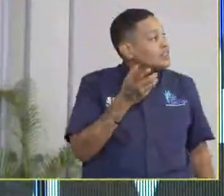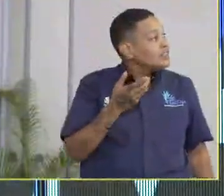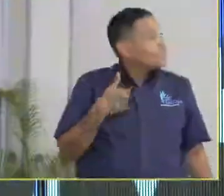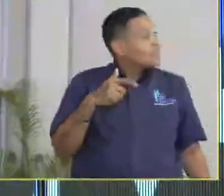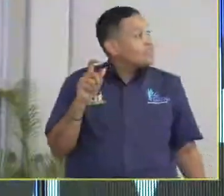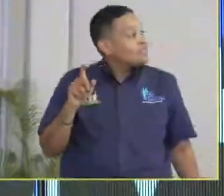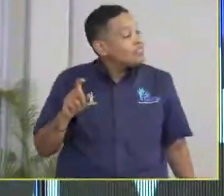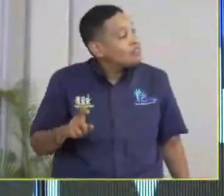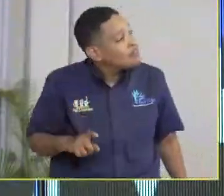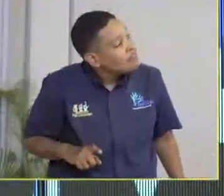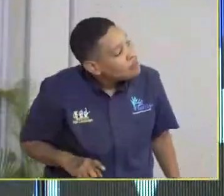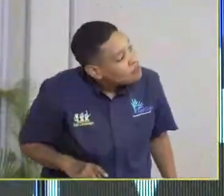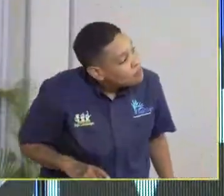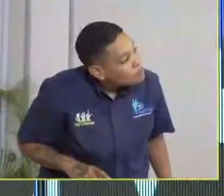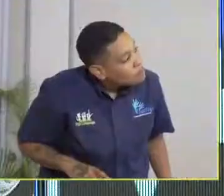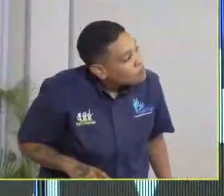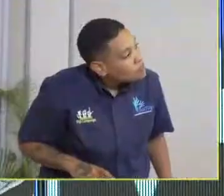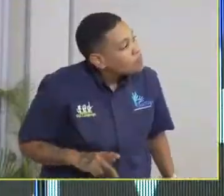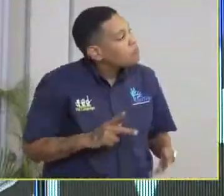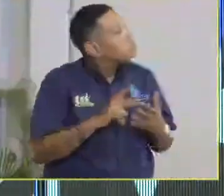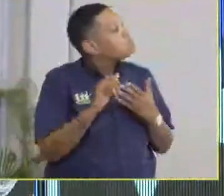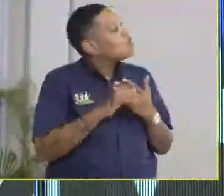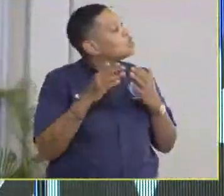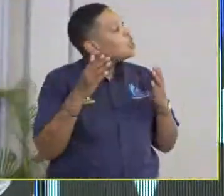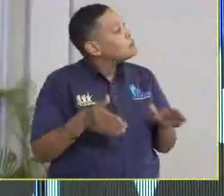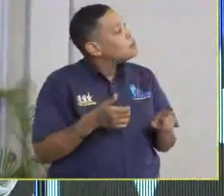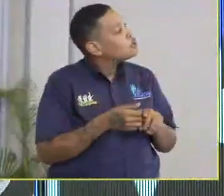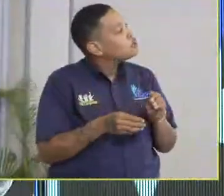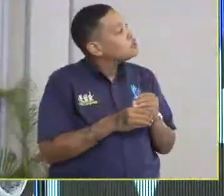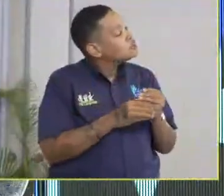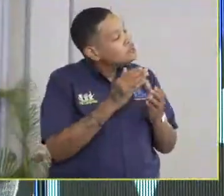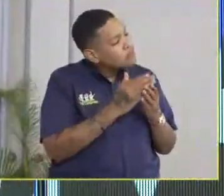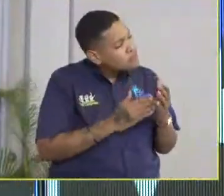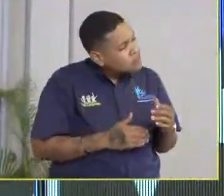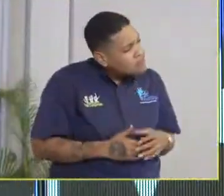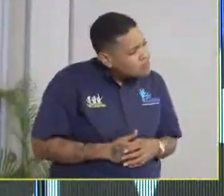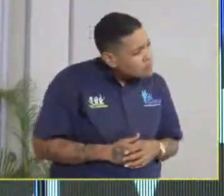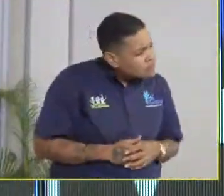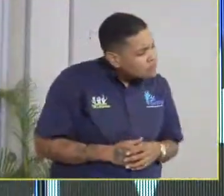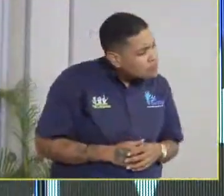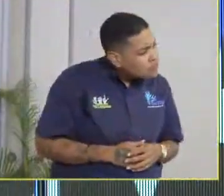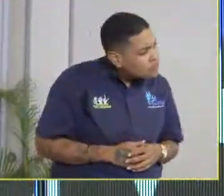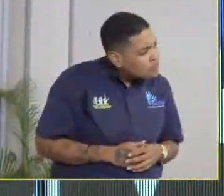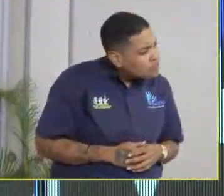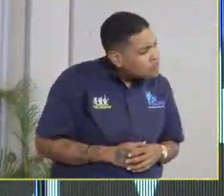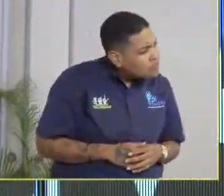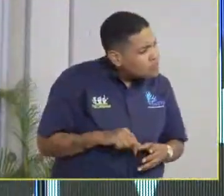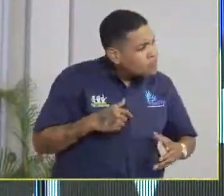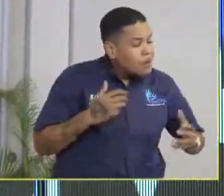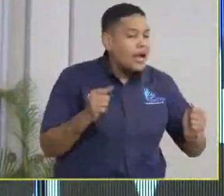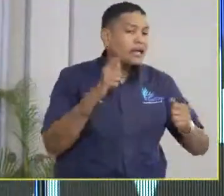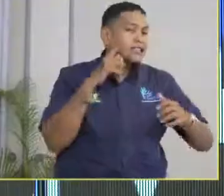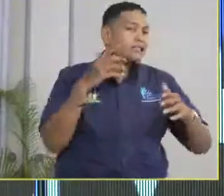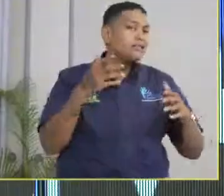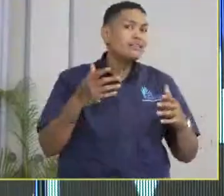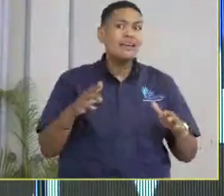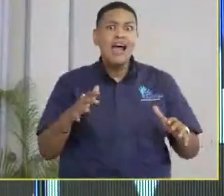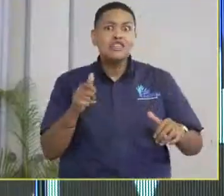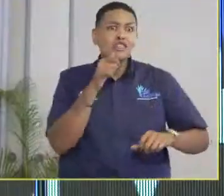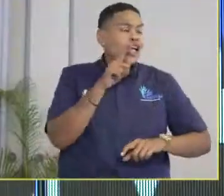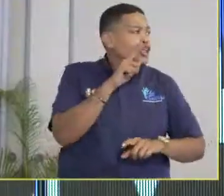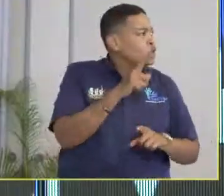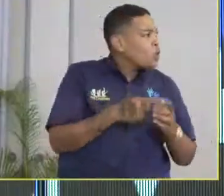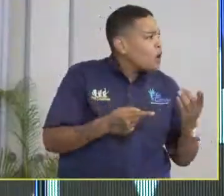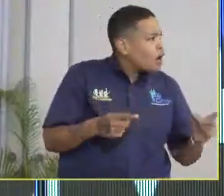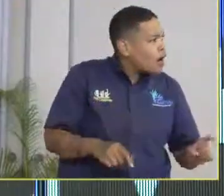Nadine, her project, her substantive work was heating up, and we were getting anxious now because we can't manage without